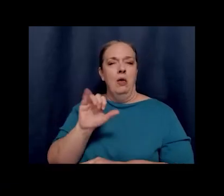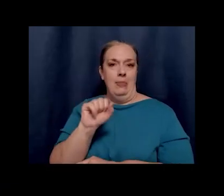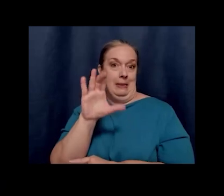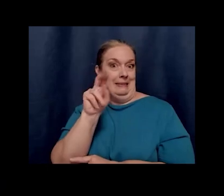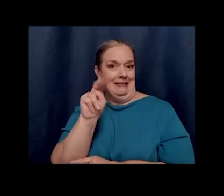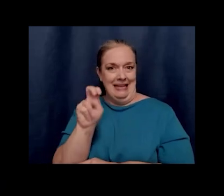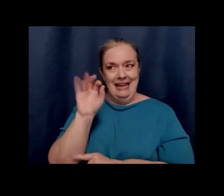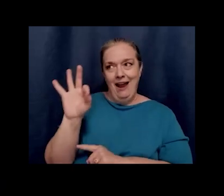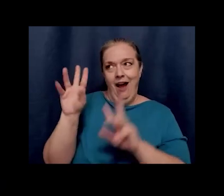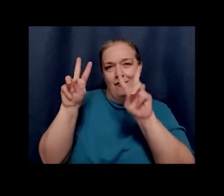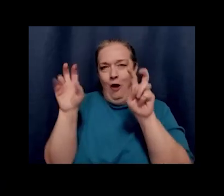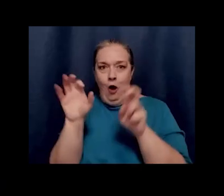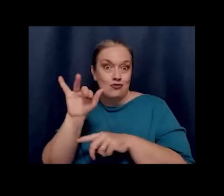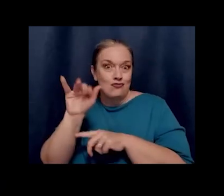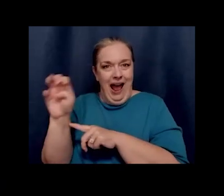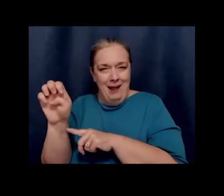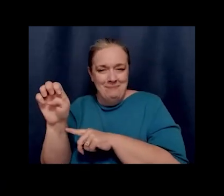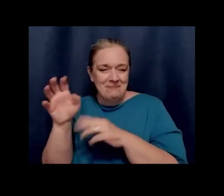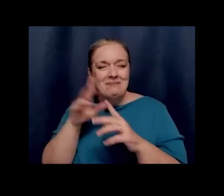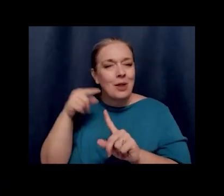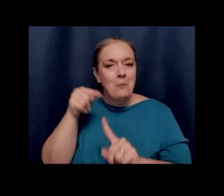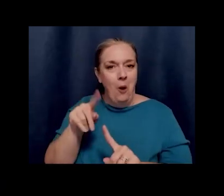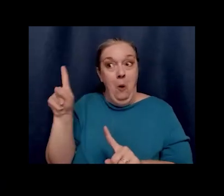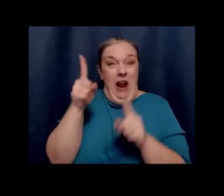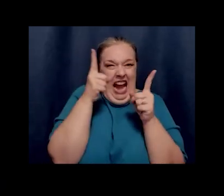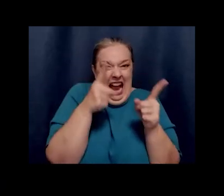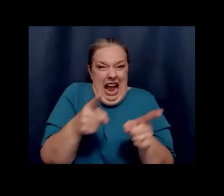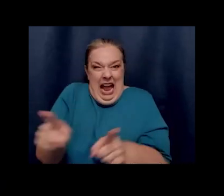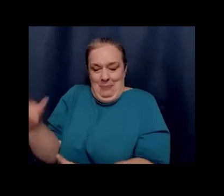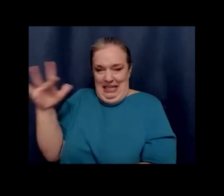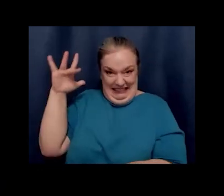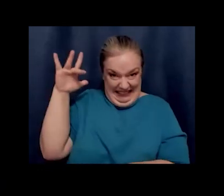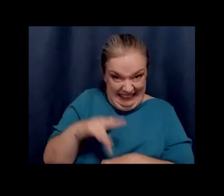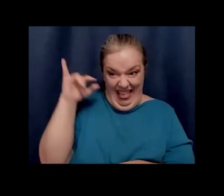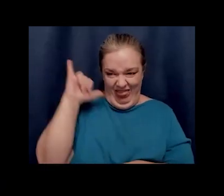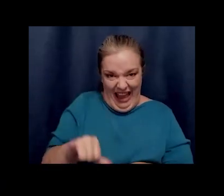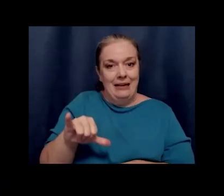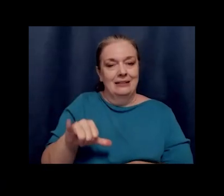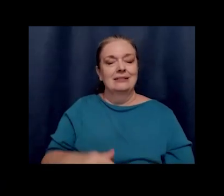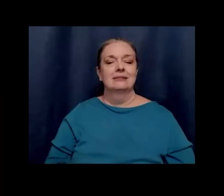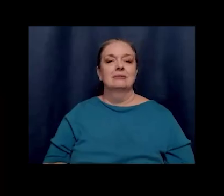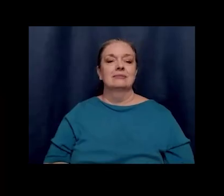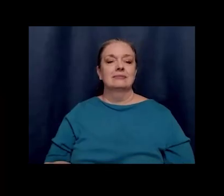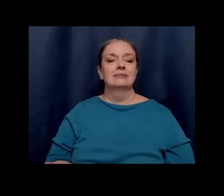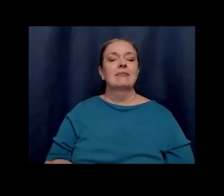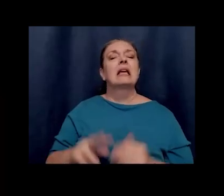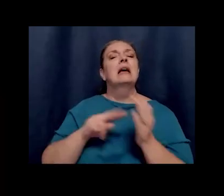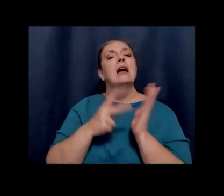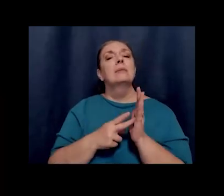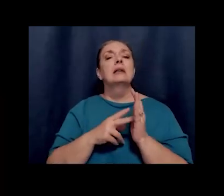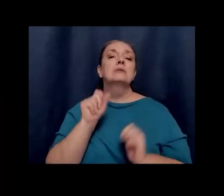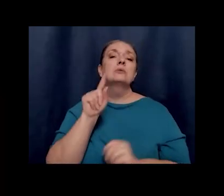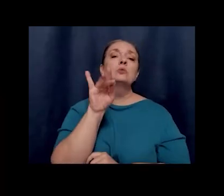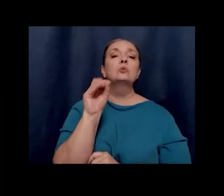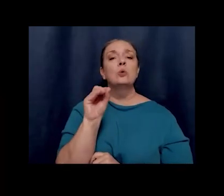crime. By definition, these sites as homes also allow a visitor to step beyond the studio, to view